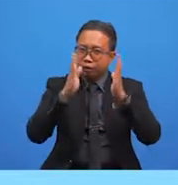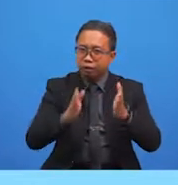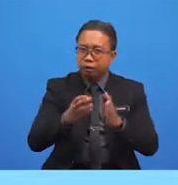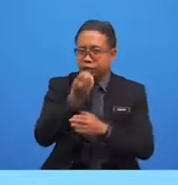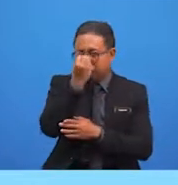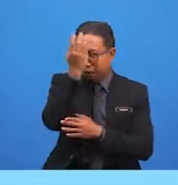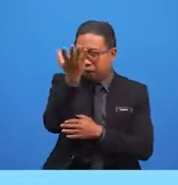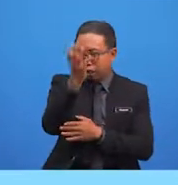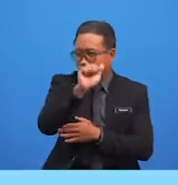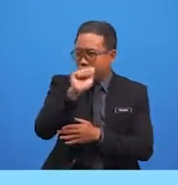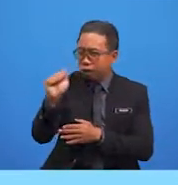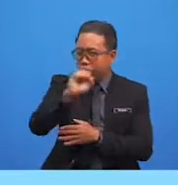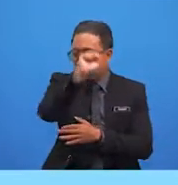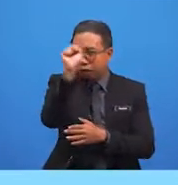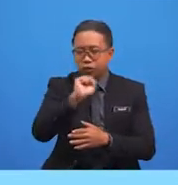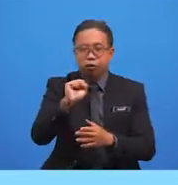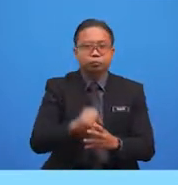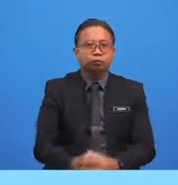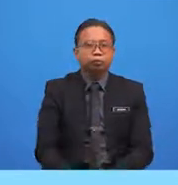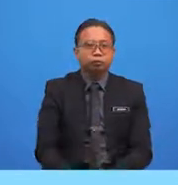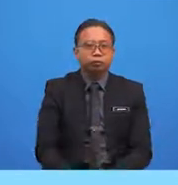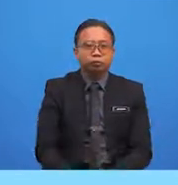ask a question?